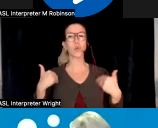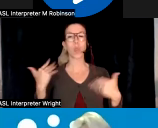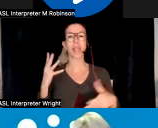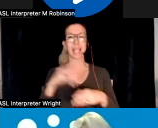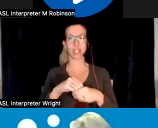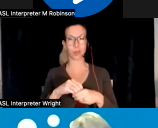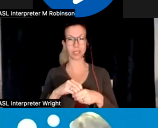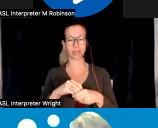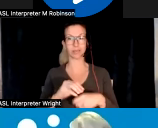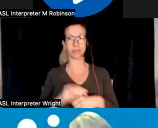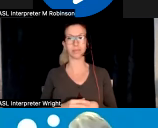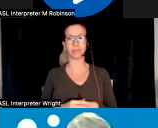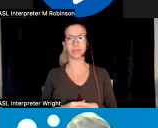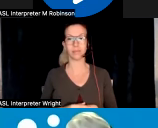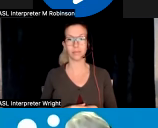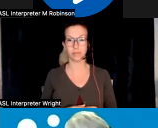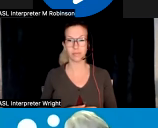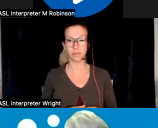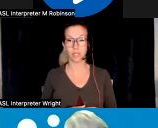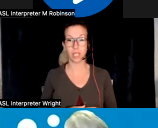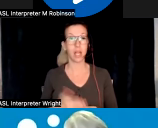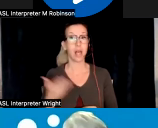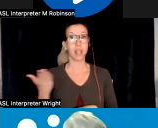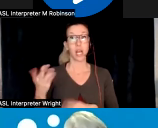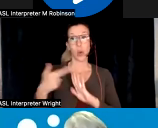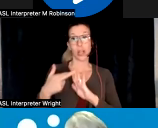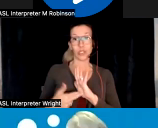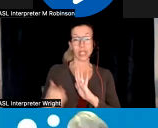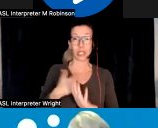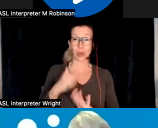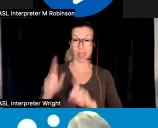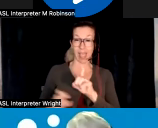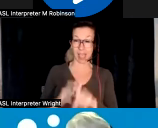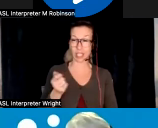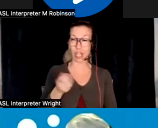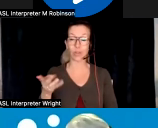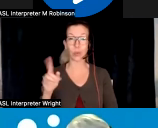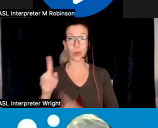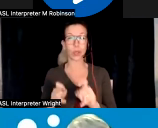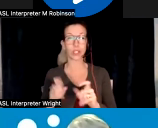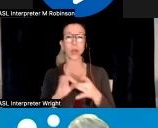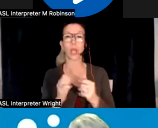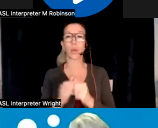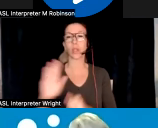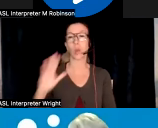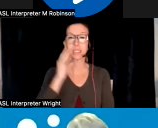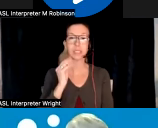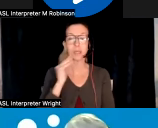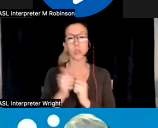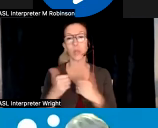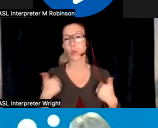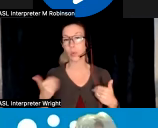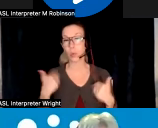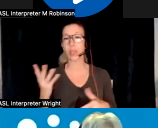And in the registration, we asked you a few questions about your experience with youth engagement. And just to give you a